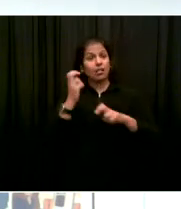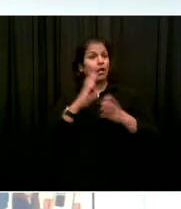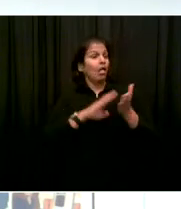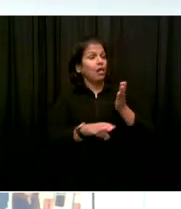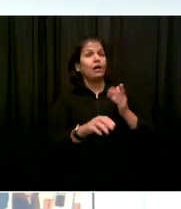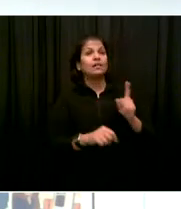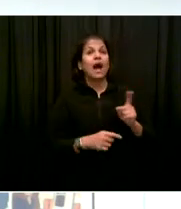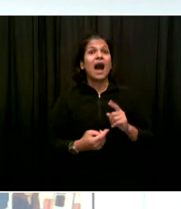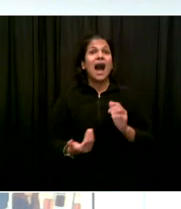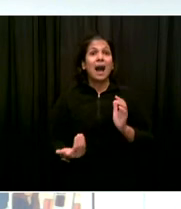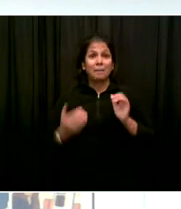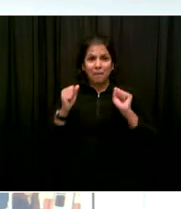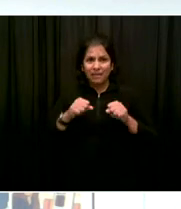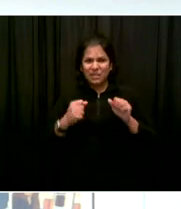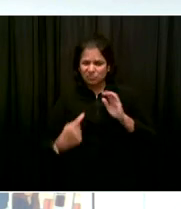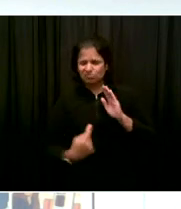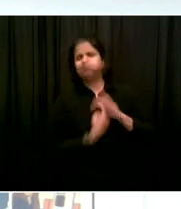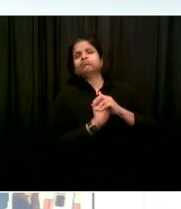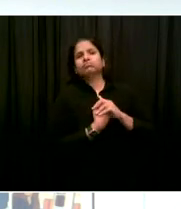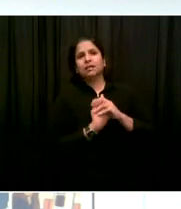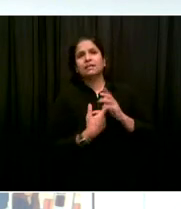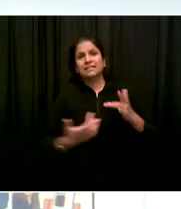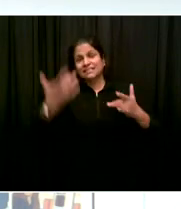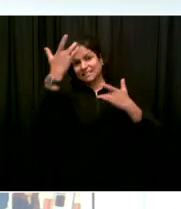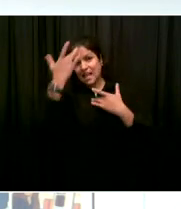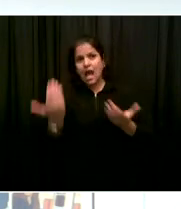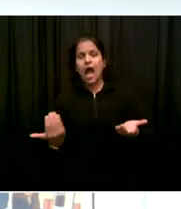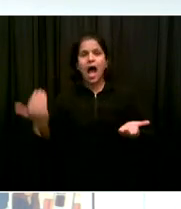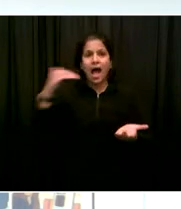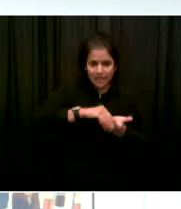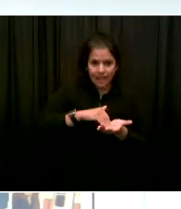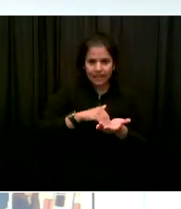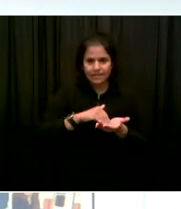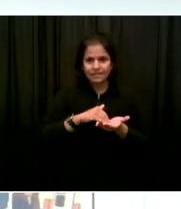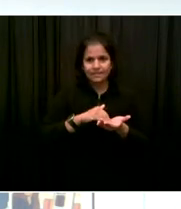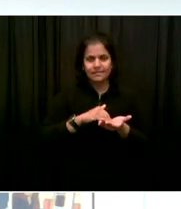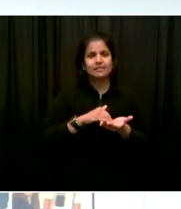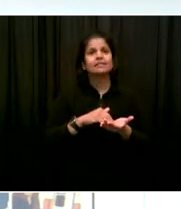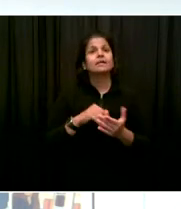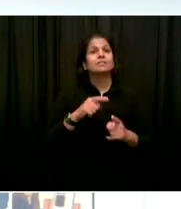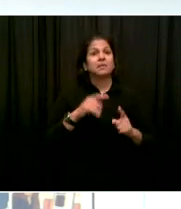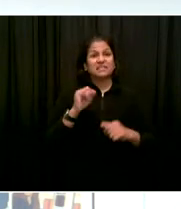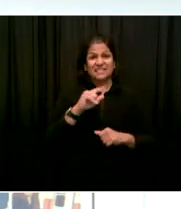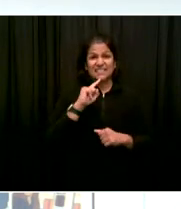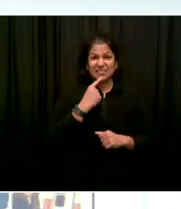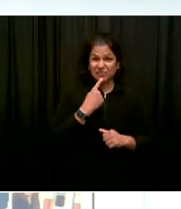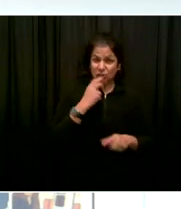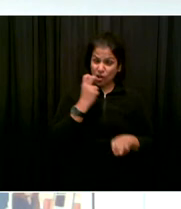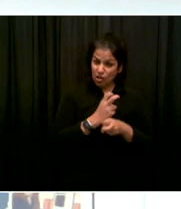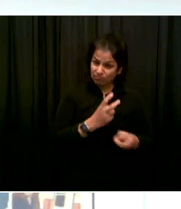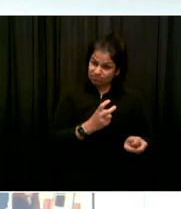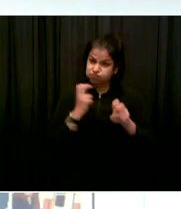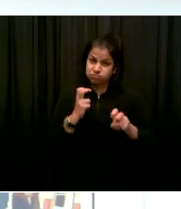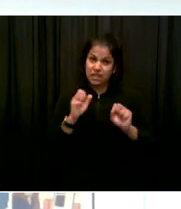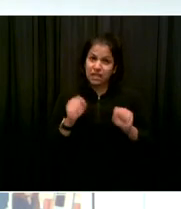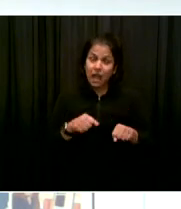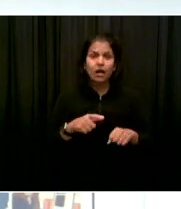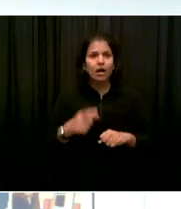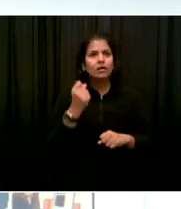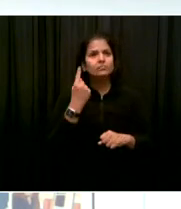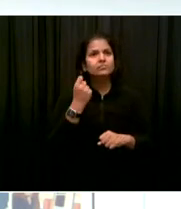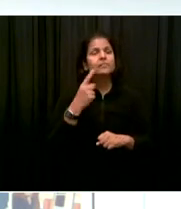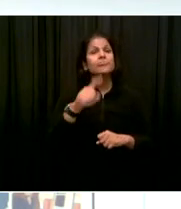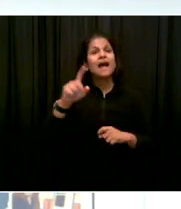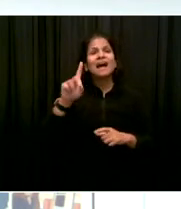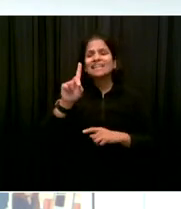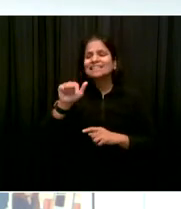severe reinfection, although we do not have rigorous data on that from around the world just yet. And so the upshot is